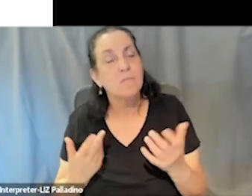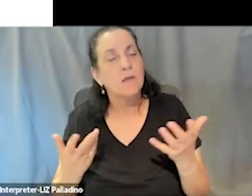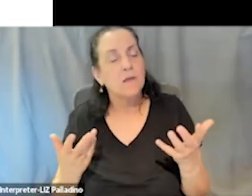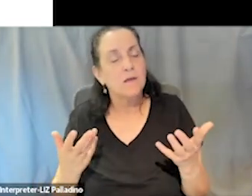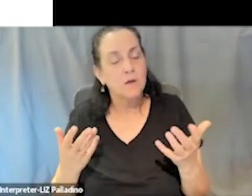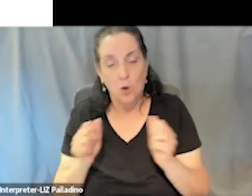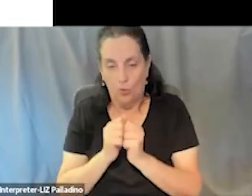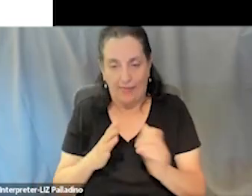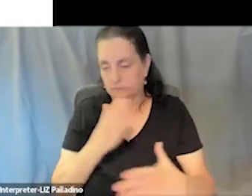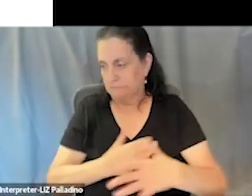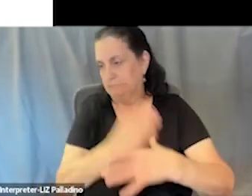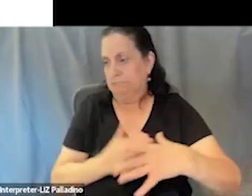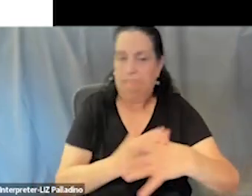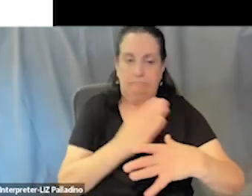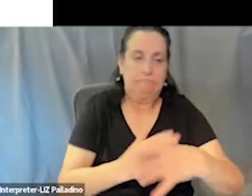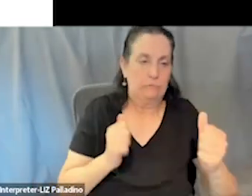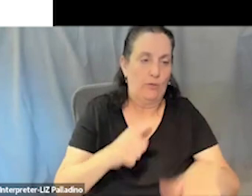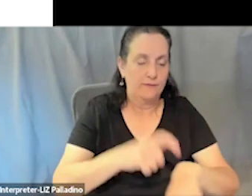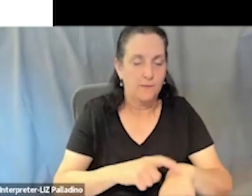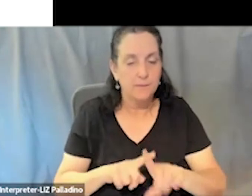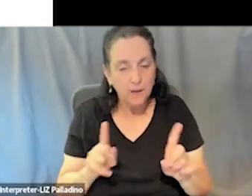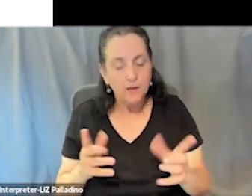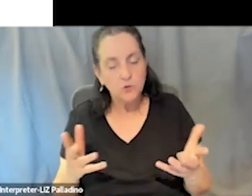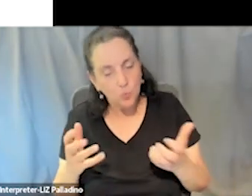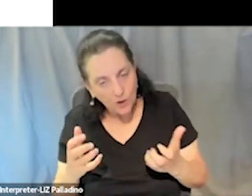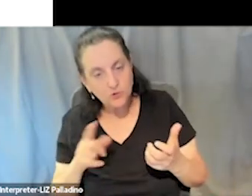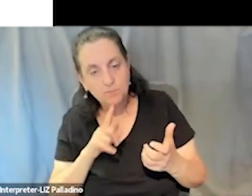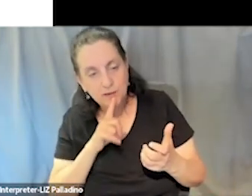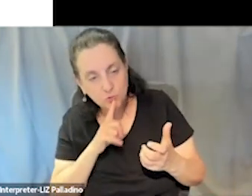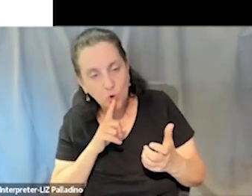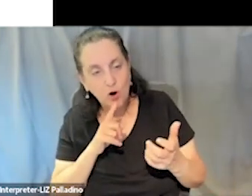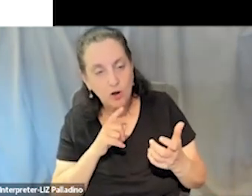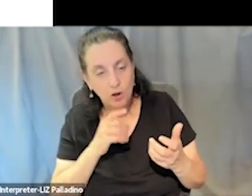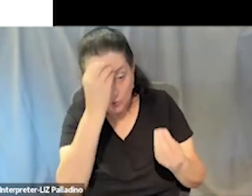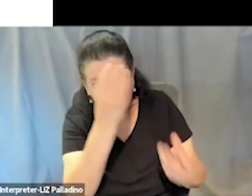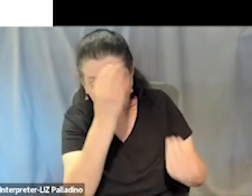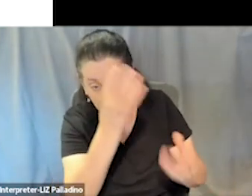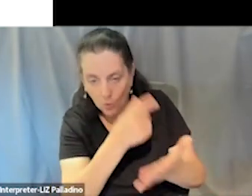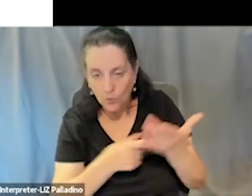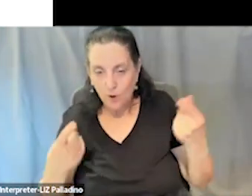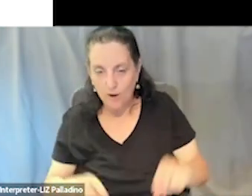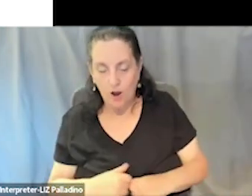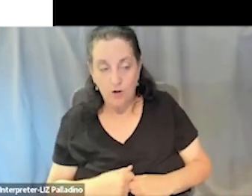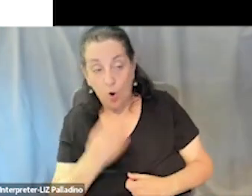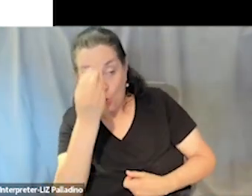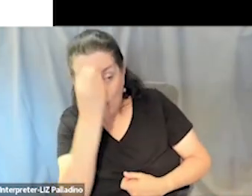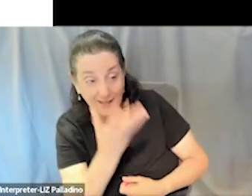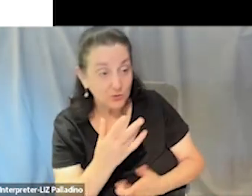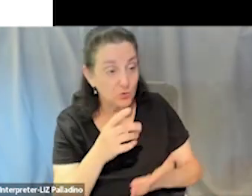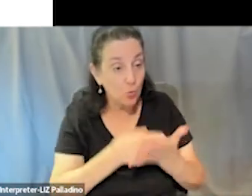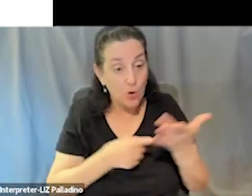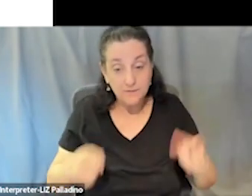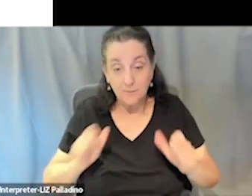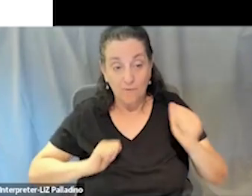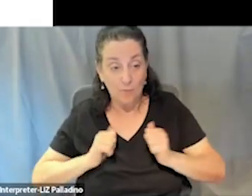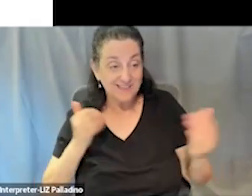without harassing them or without going outside of propriety, you want to keep them up to date on things of interest before the grant period, before